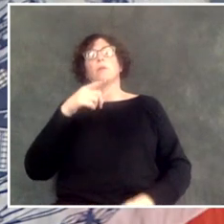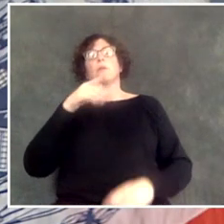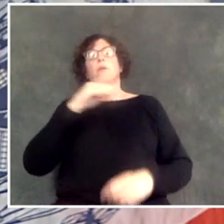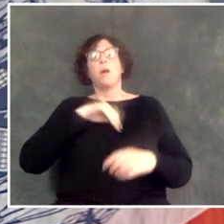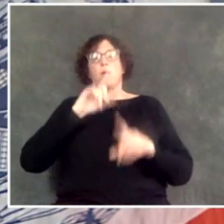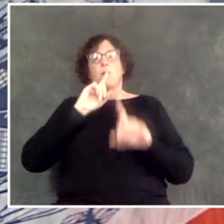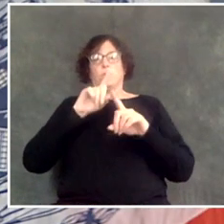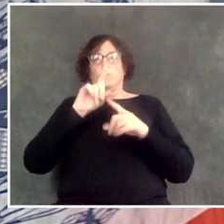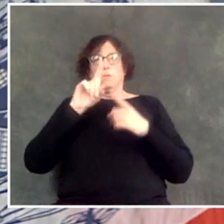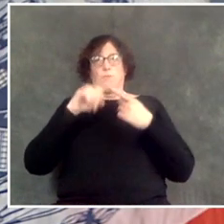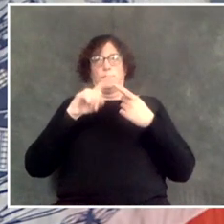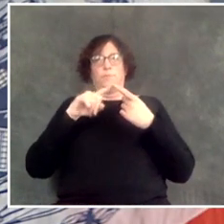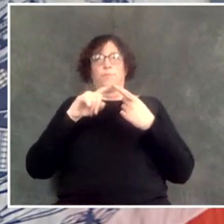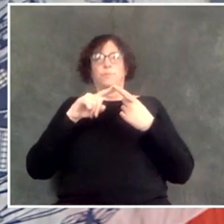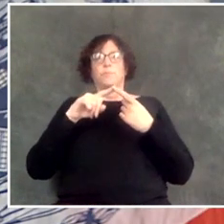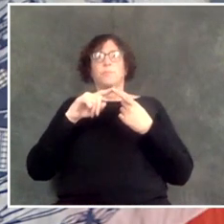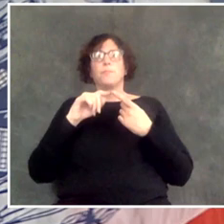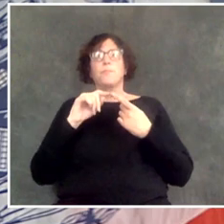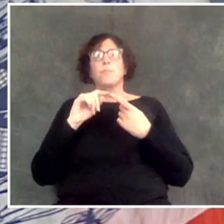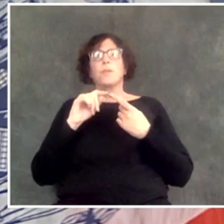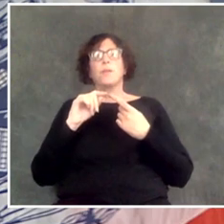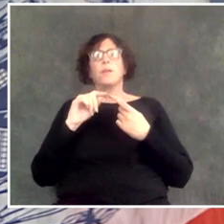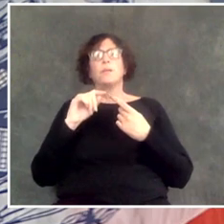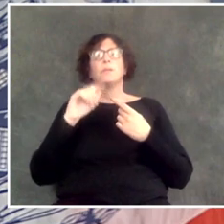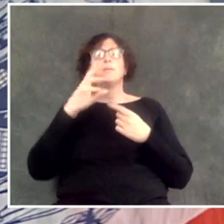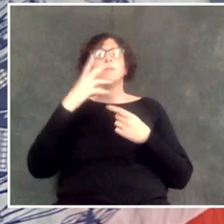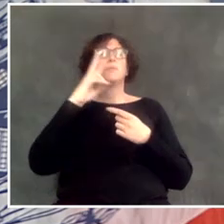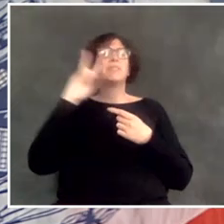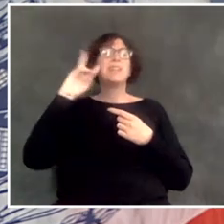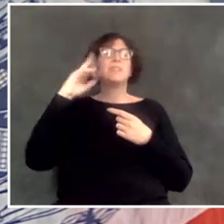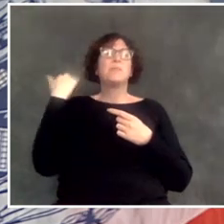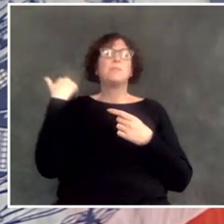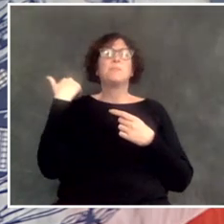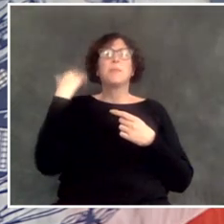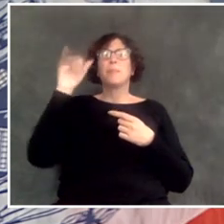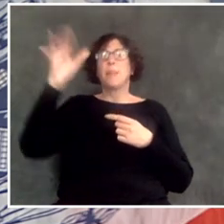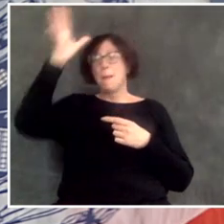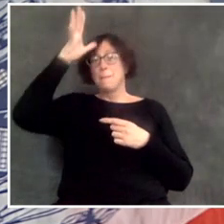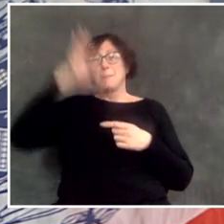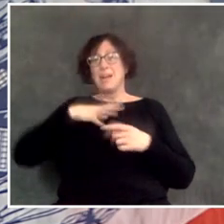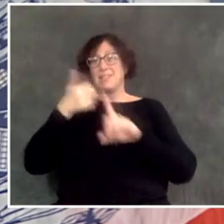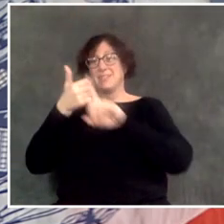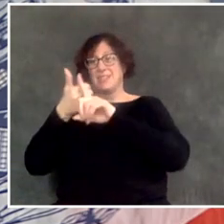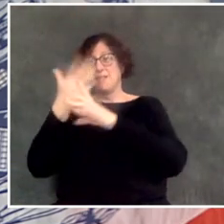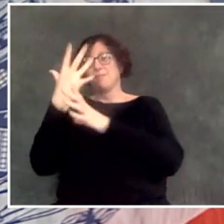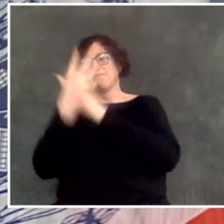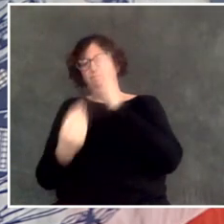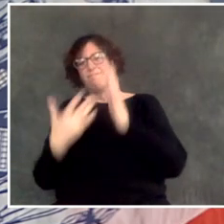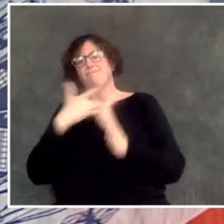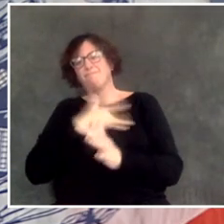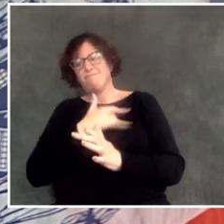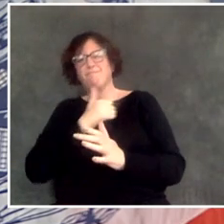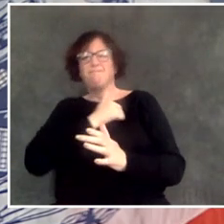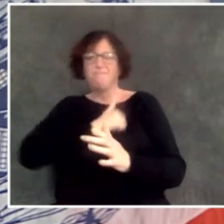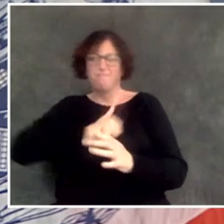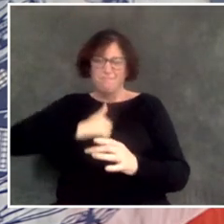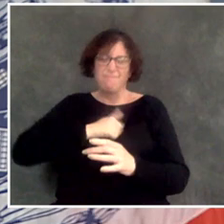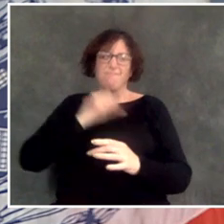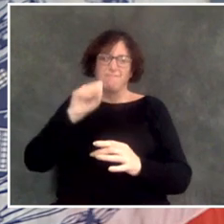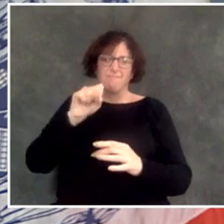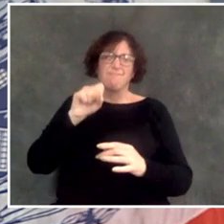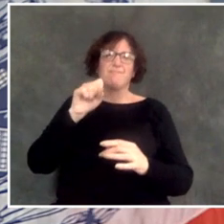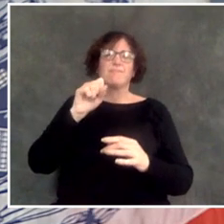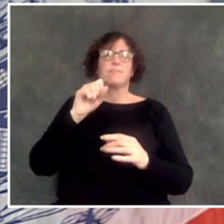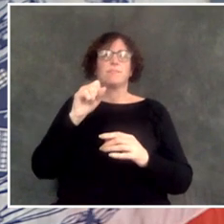away. In addition to the investigator who passed away, there was an IT person for a correction department. I don't have the